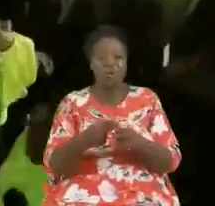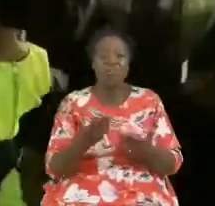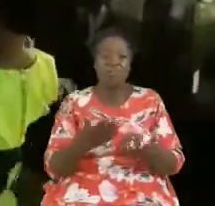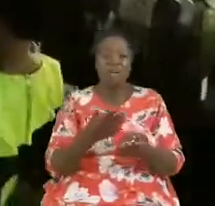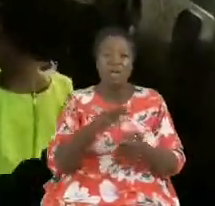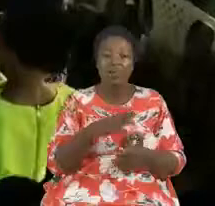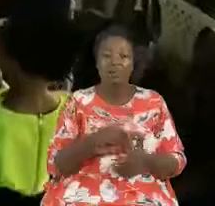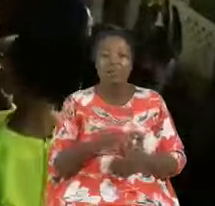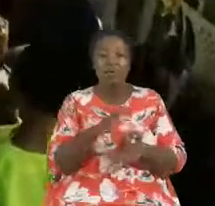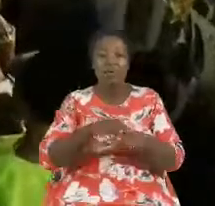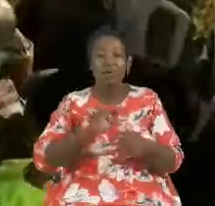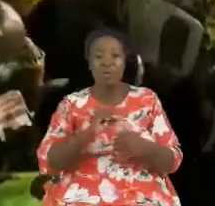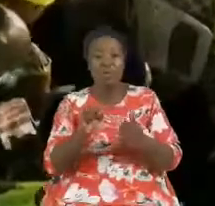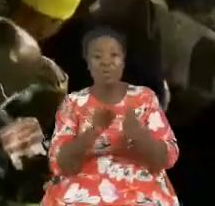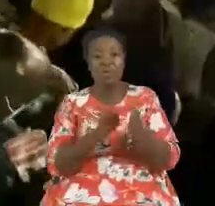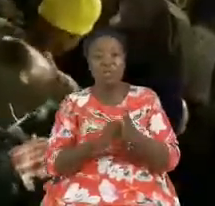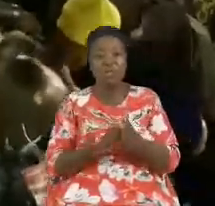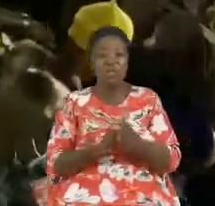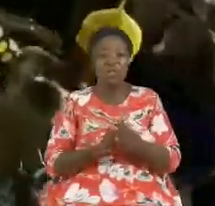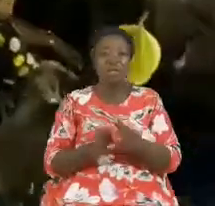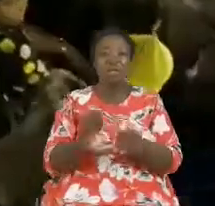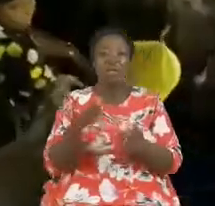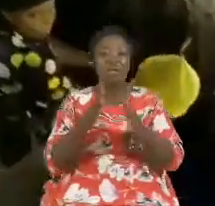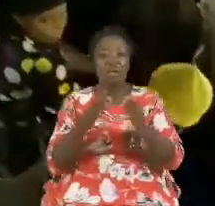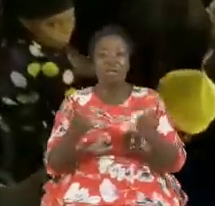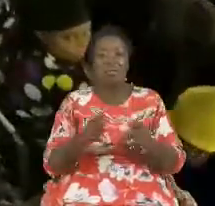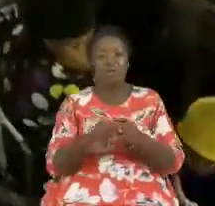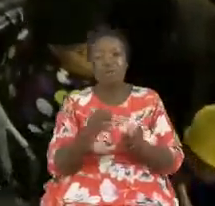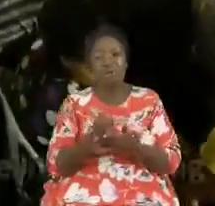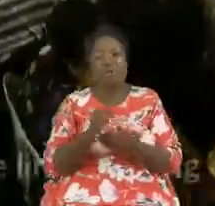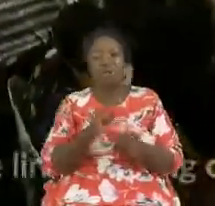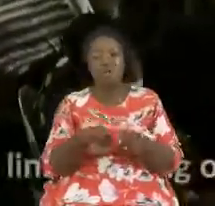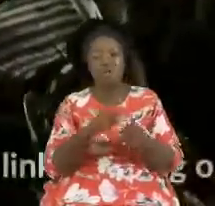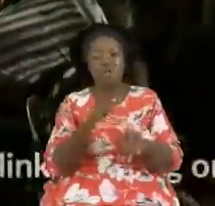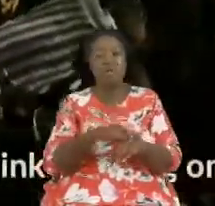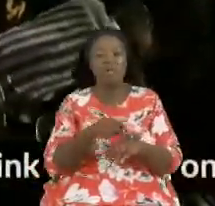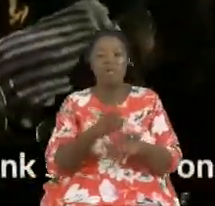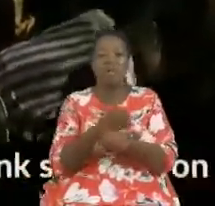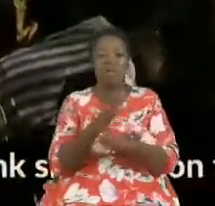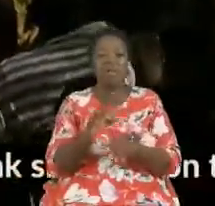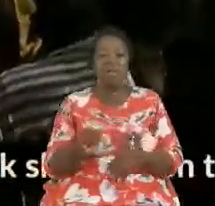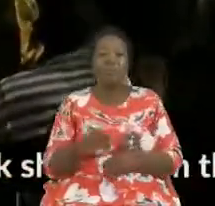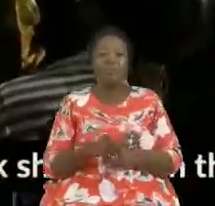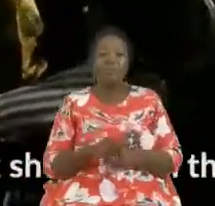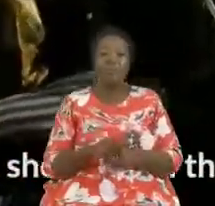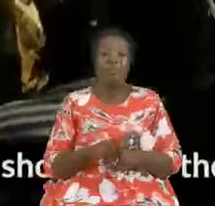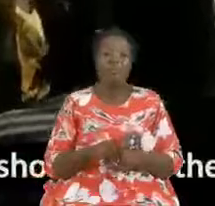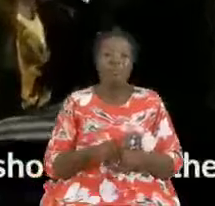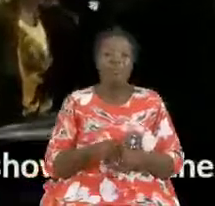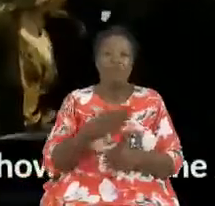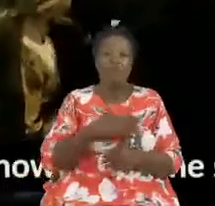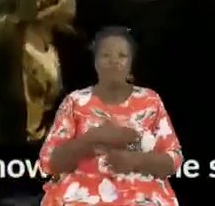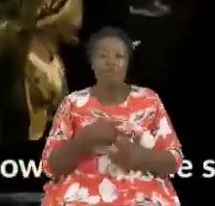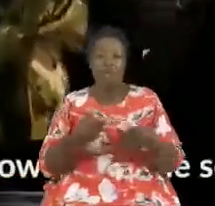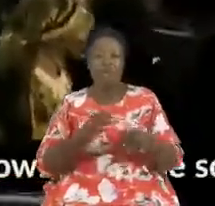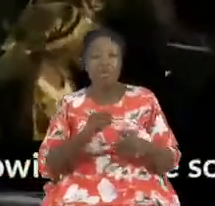the slip to fill. We're calling on our state overseer now to help us this time of